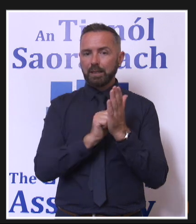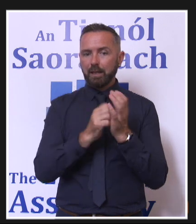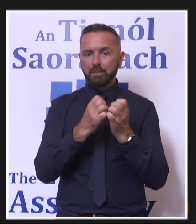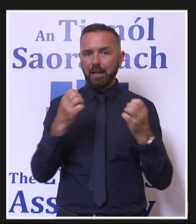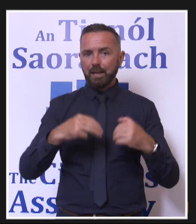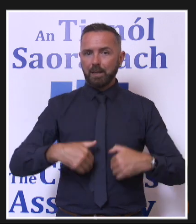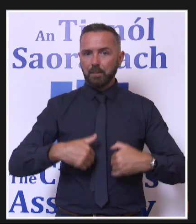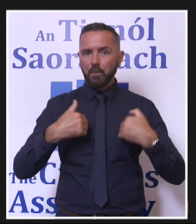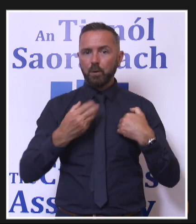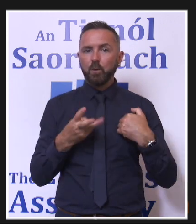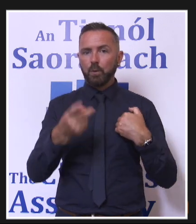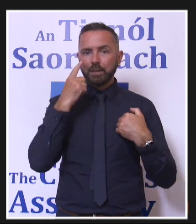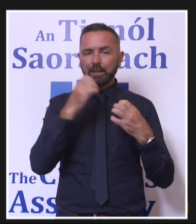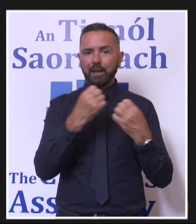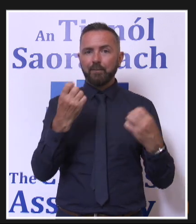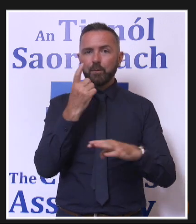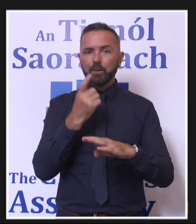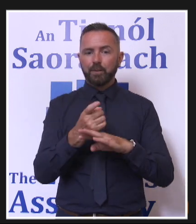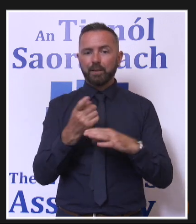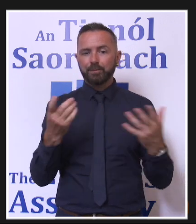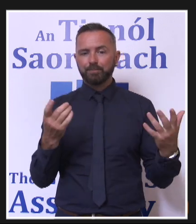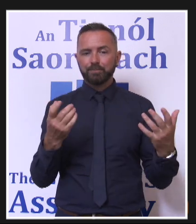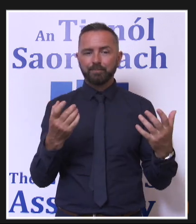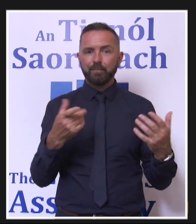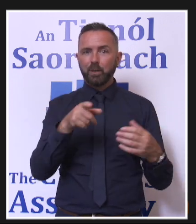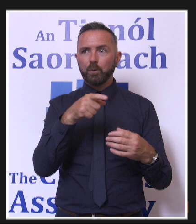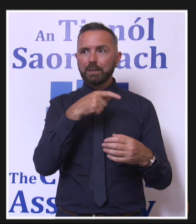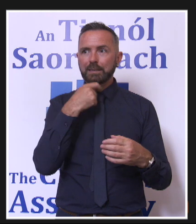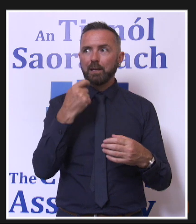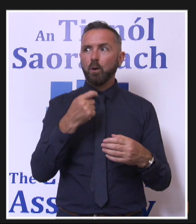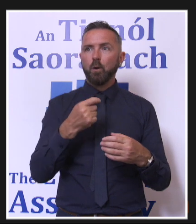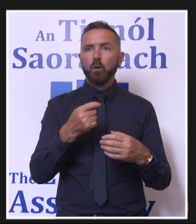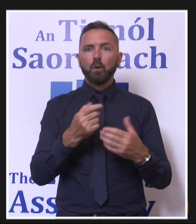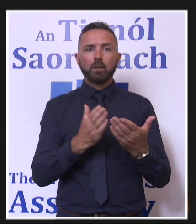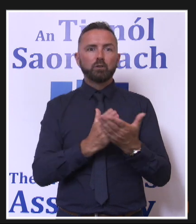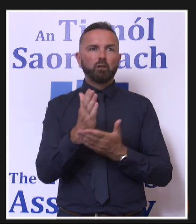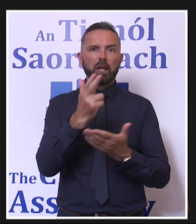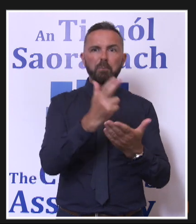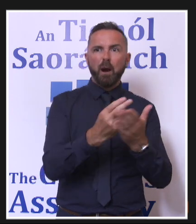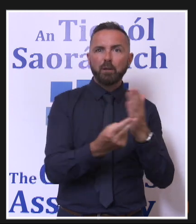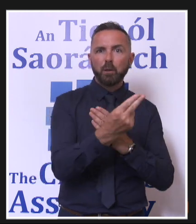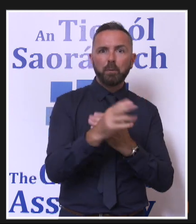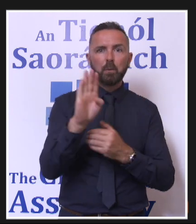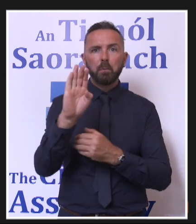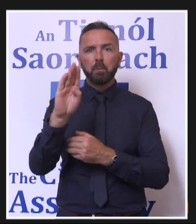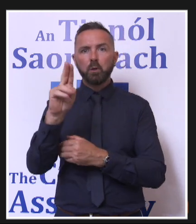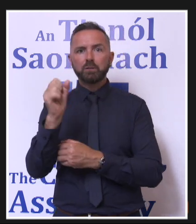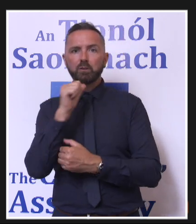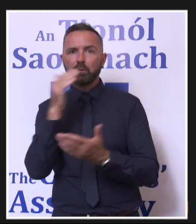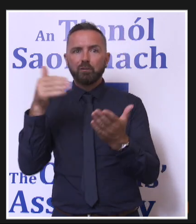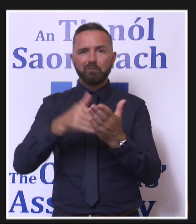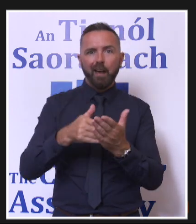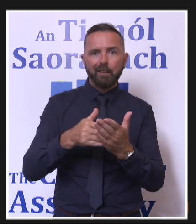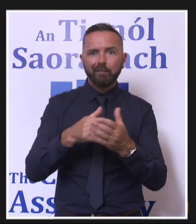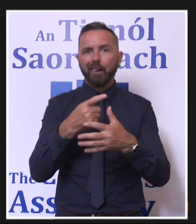morning, you will see everybody. So this train's not this packed, and this bus hasn't turned up, and blah blah blah.